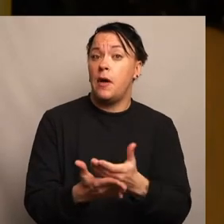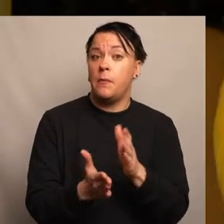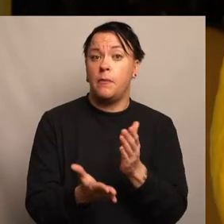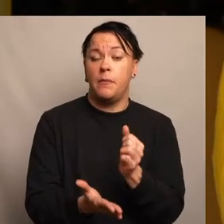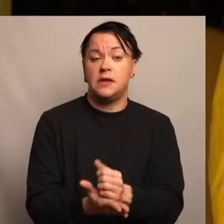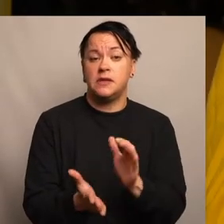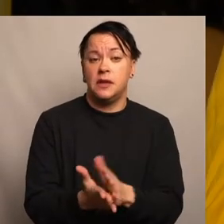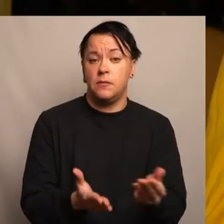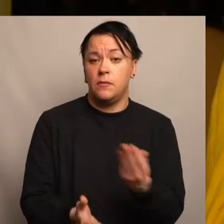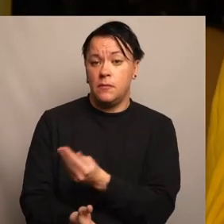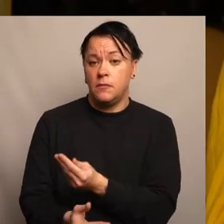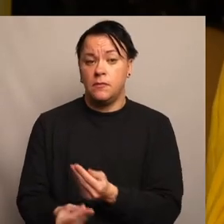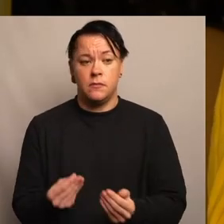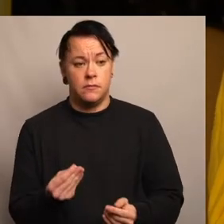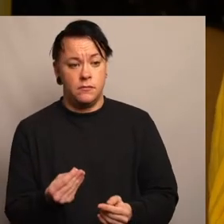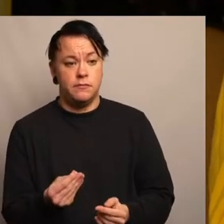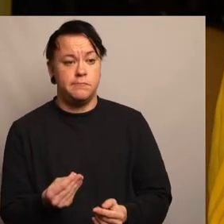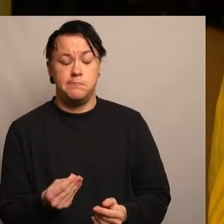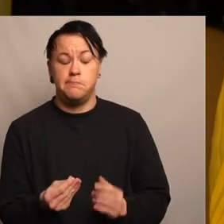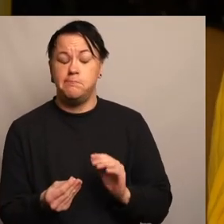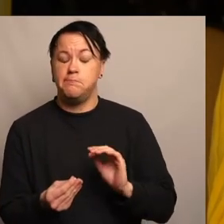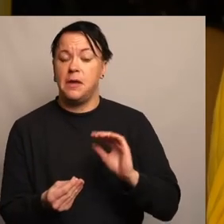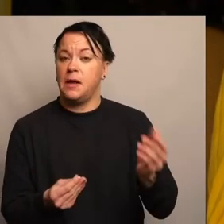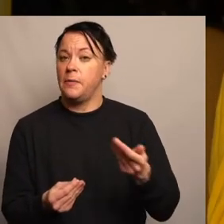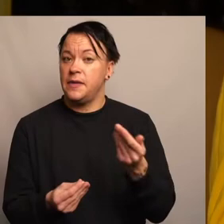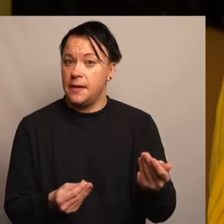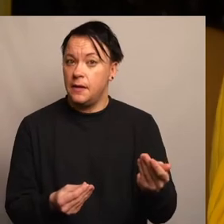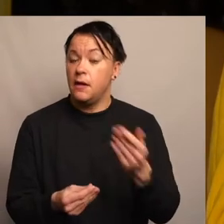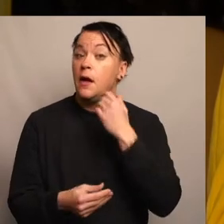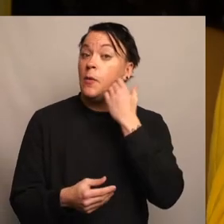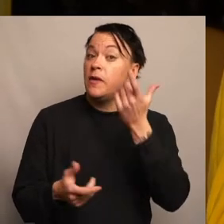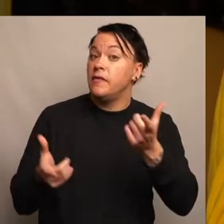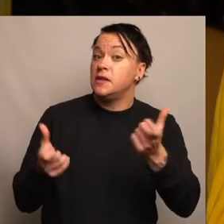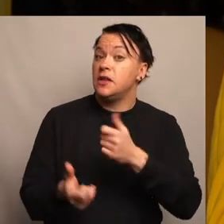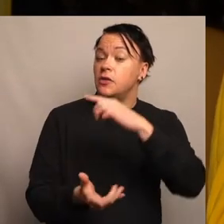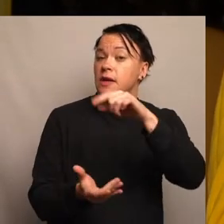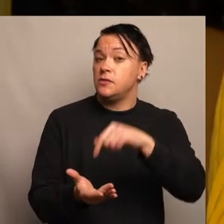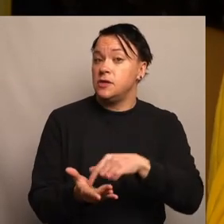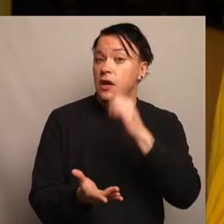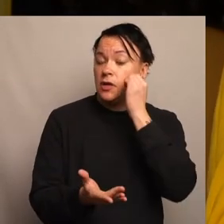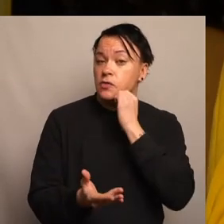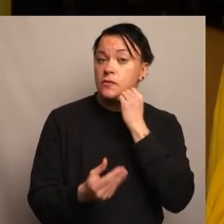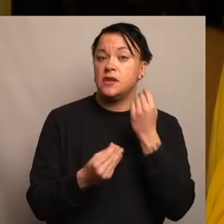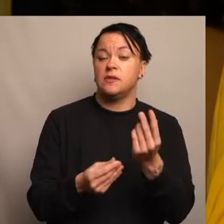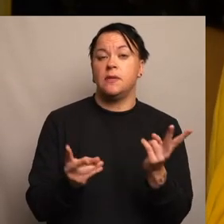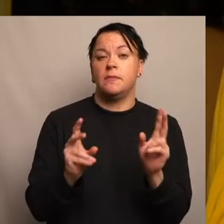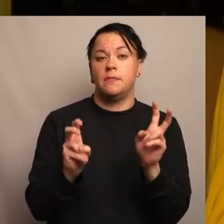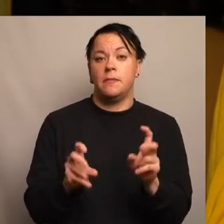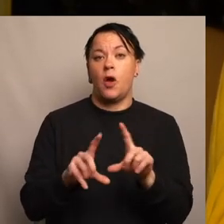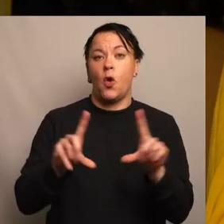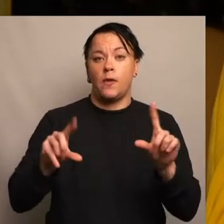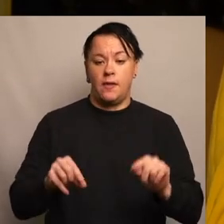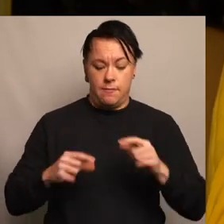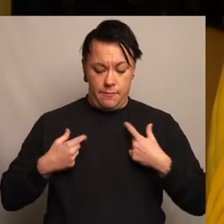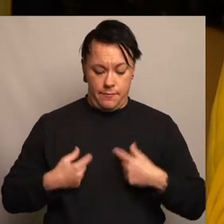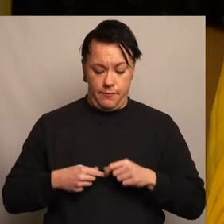back. And when you start living in a reception center, they give you a card to show where you live, your name and birthday. This card